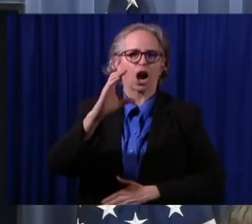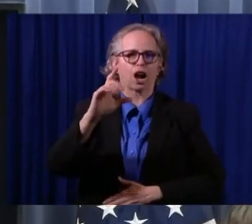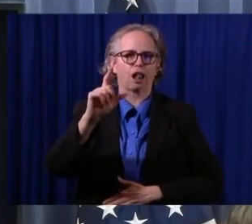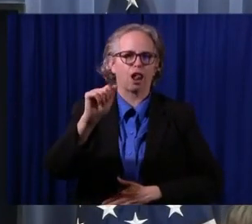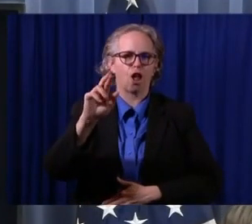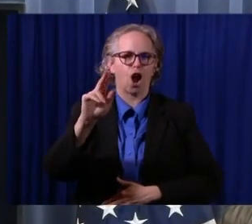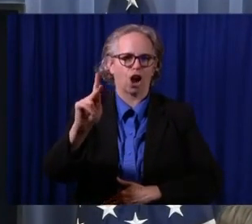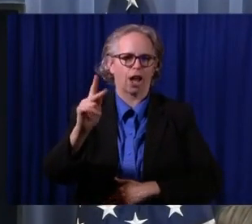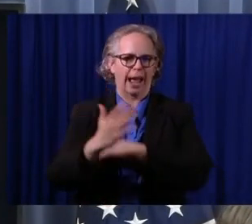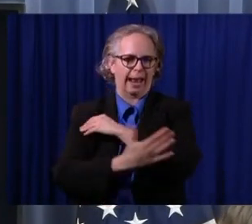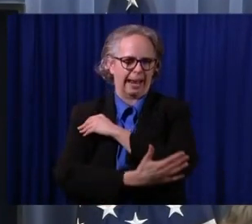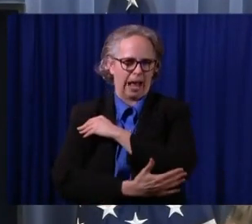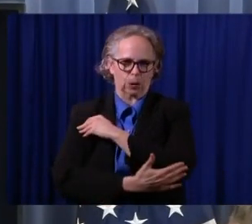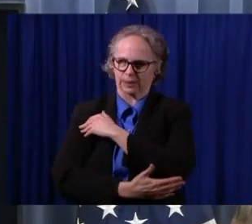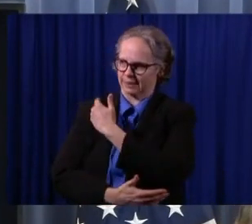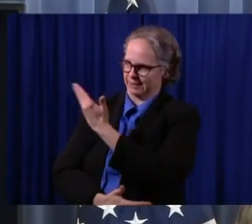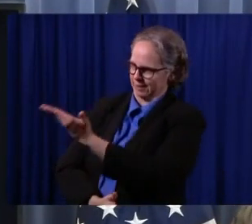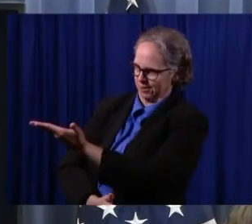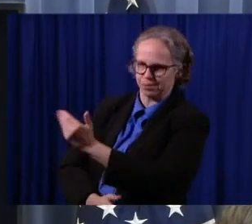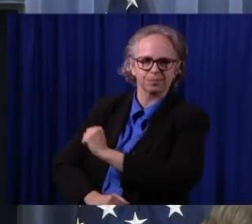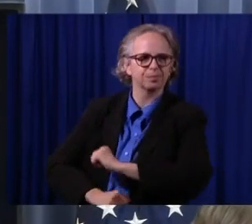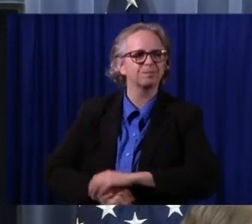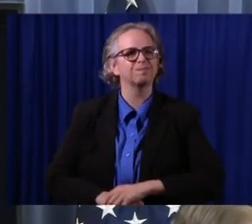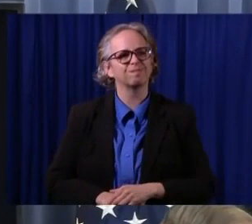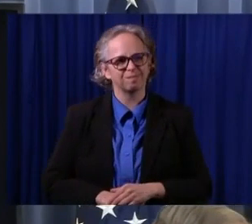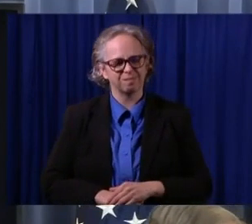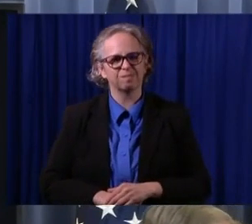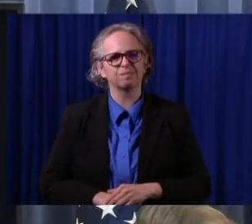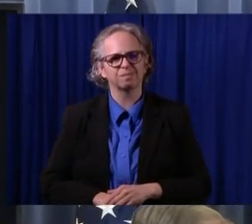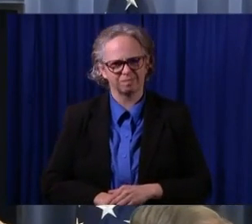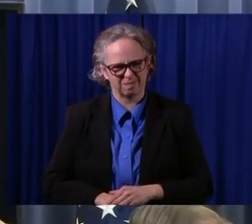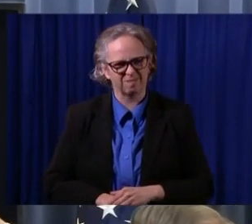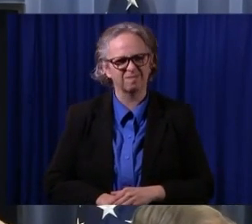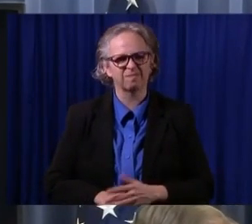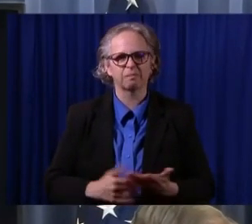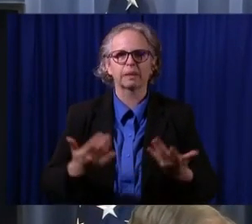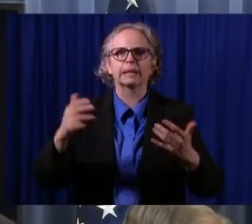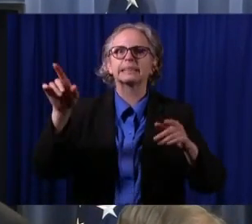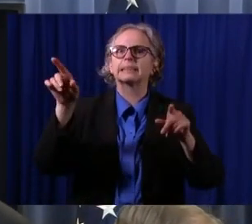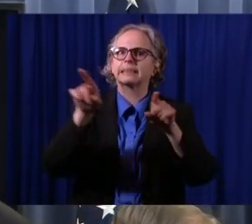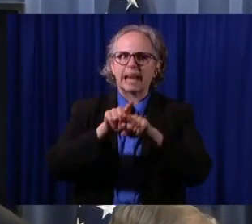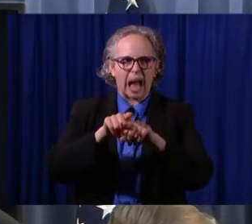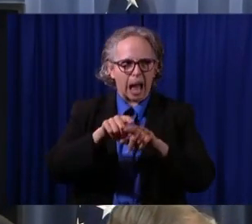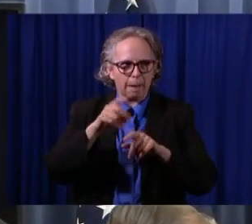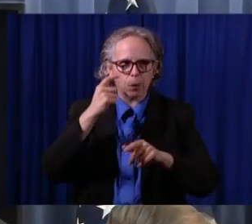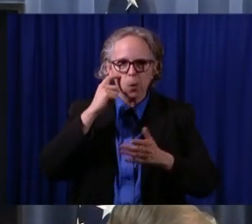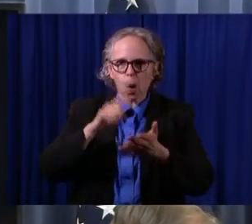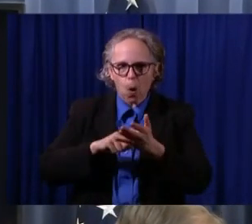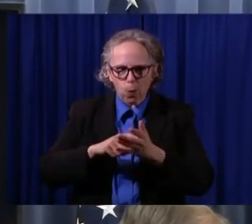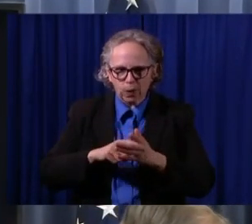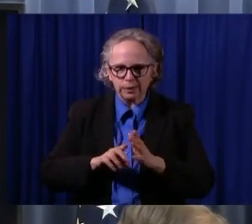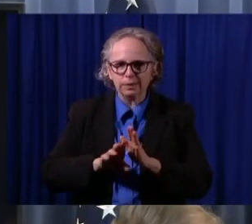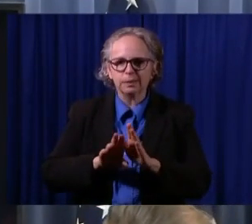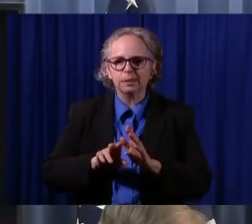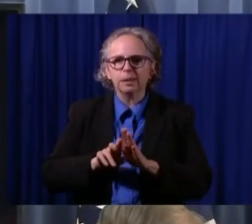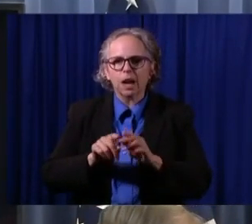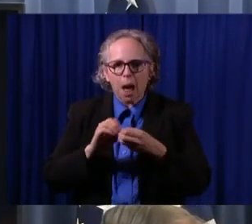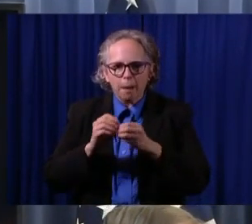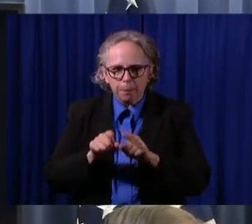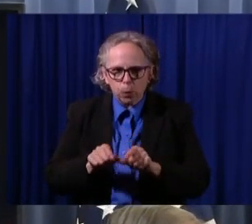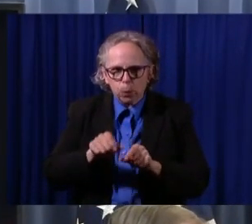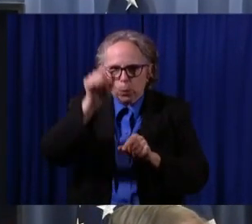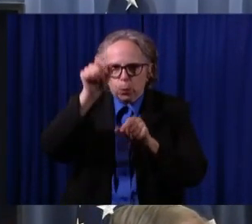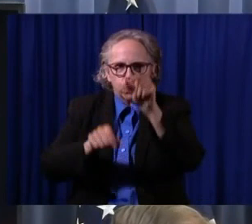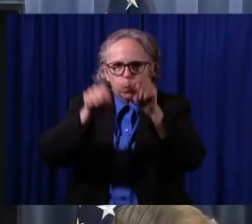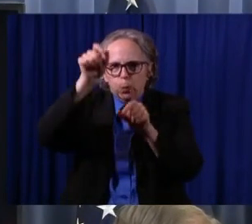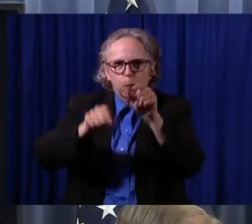County numbers. Again, we're starting to see spikes here. Again, this is incomplete data, so you already